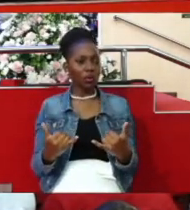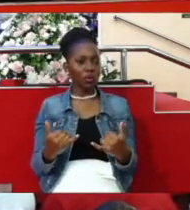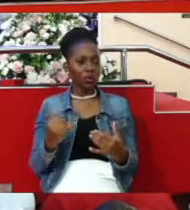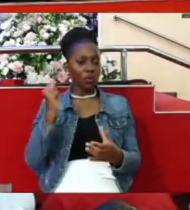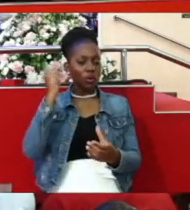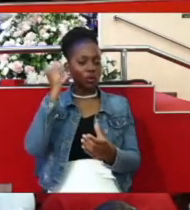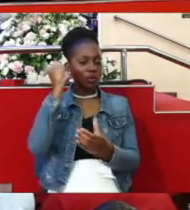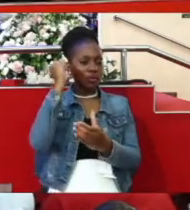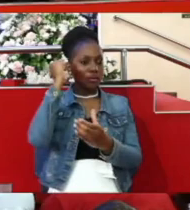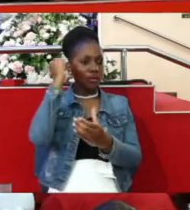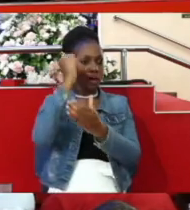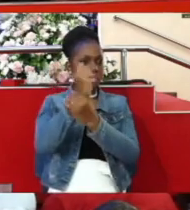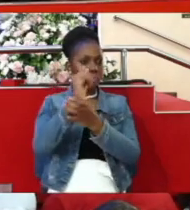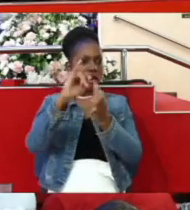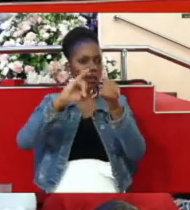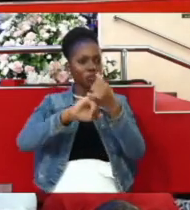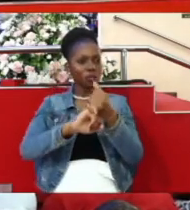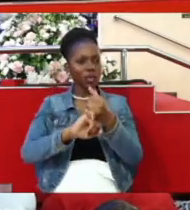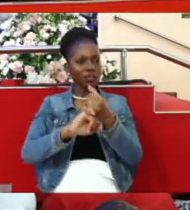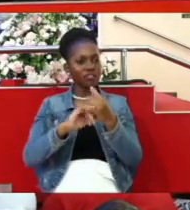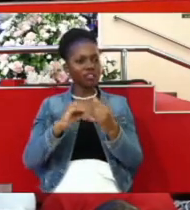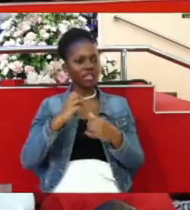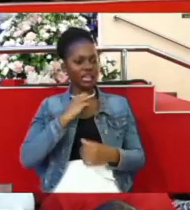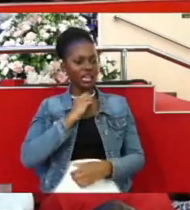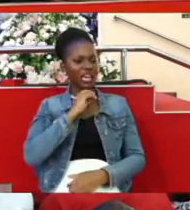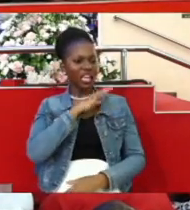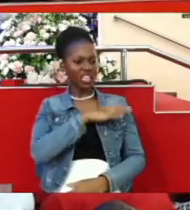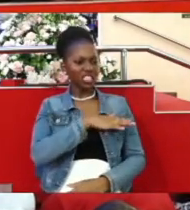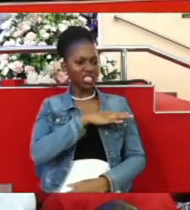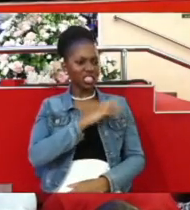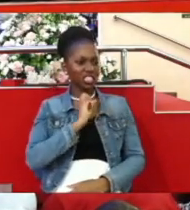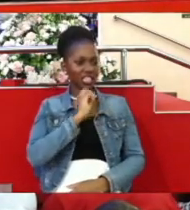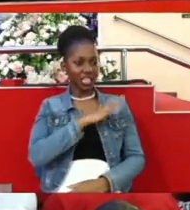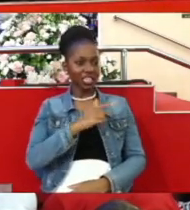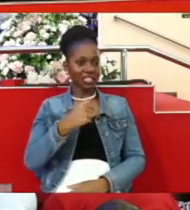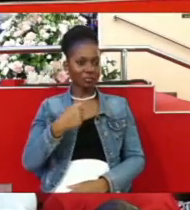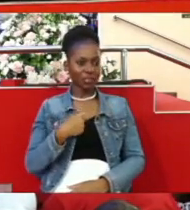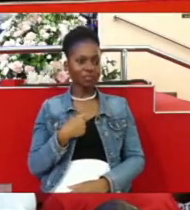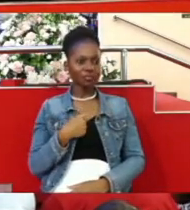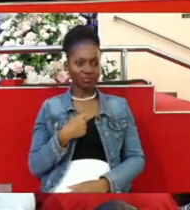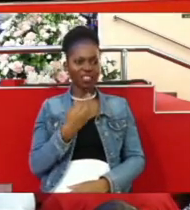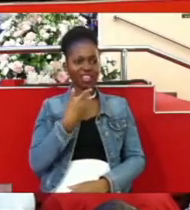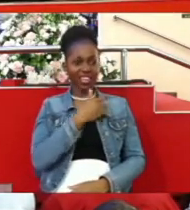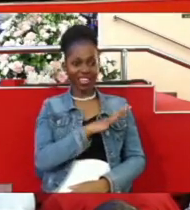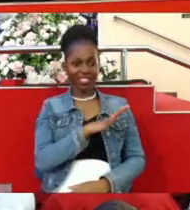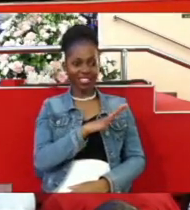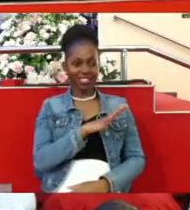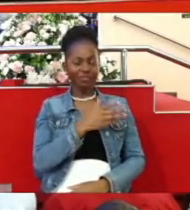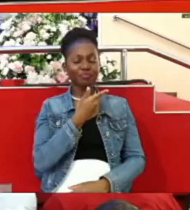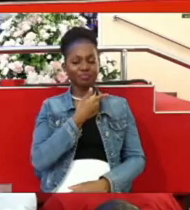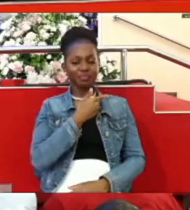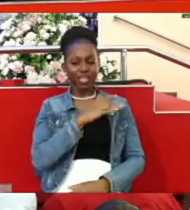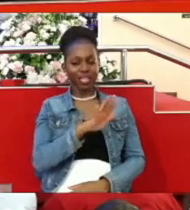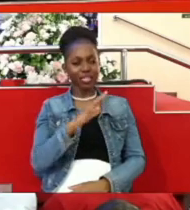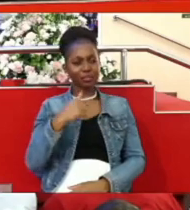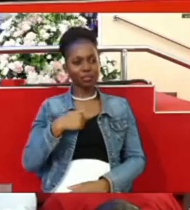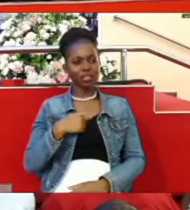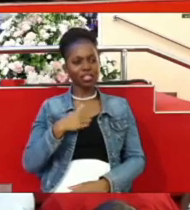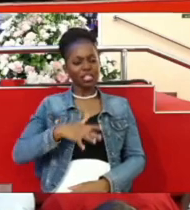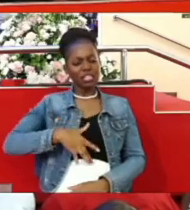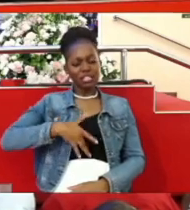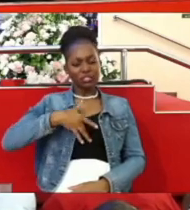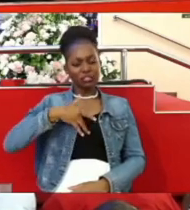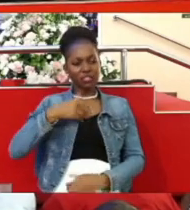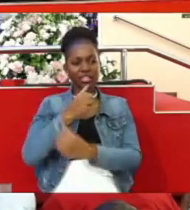being chased away from that house. Na sasa naweza kufukuzwa kutoka kule nyumba ile. She felt unloved. Akajihisi